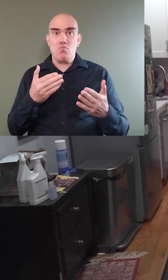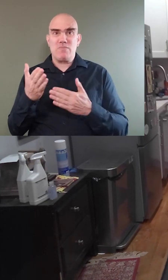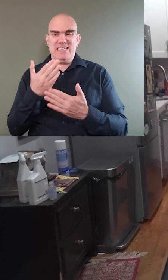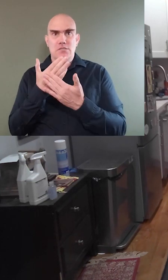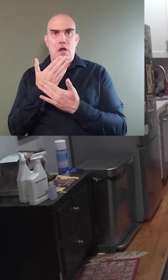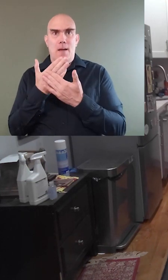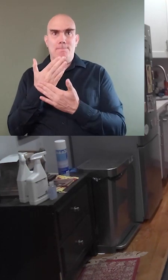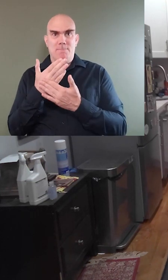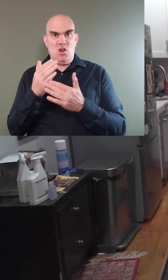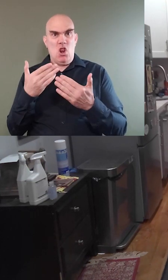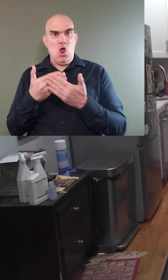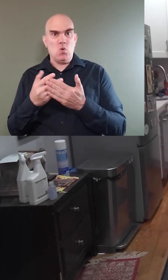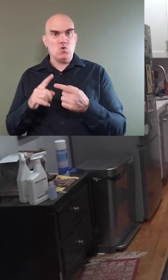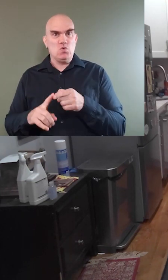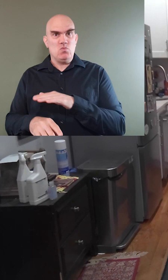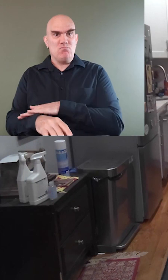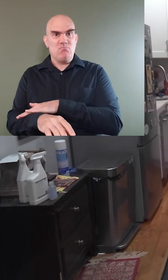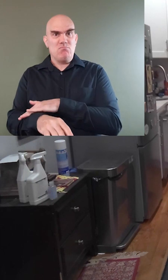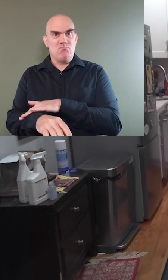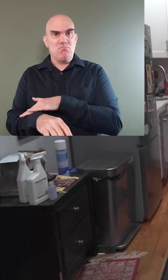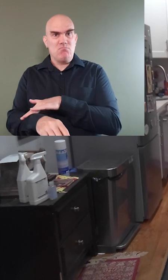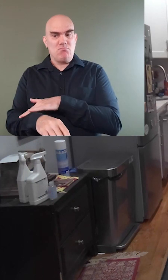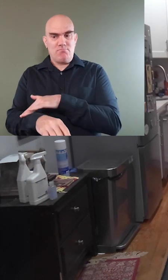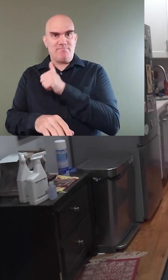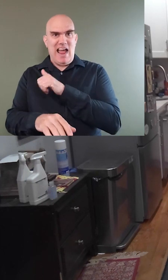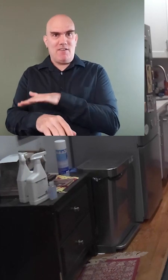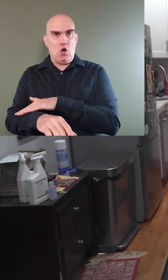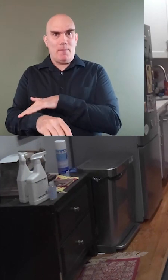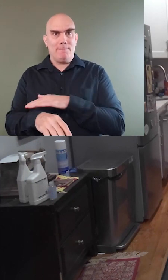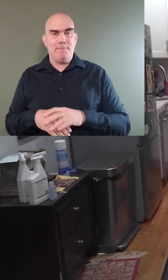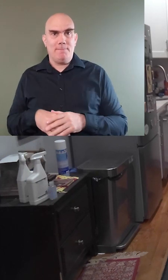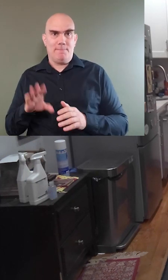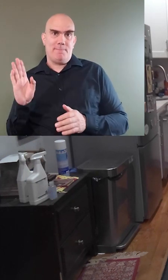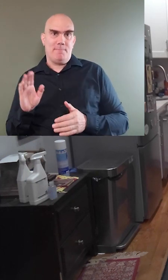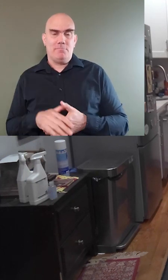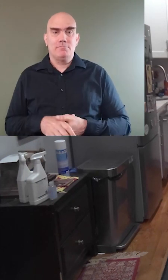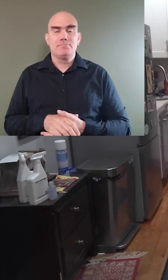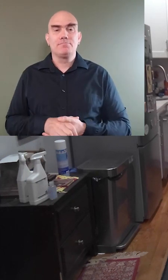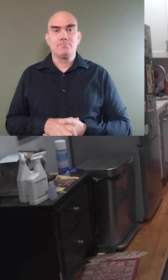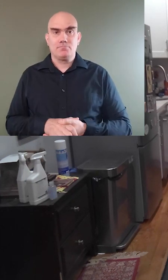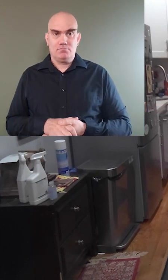the top of their hand really close to the back side of